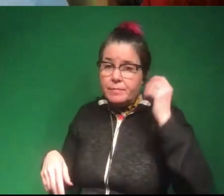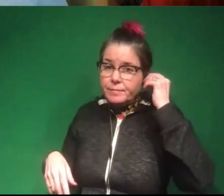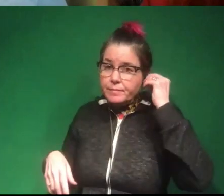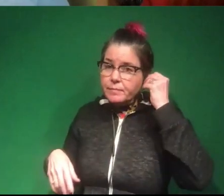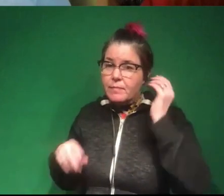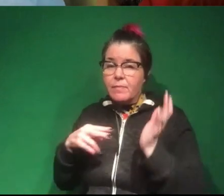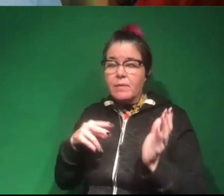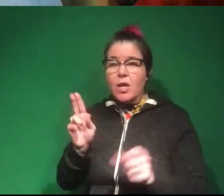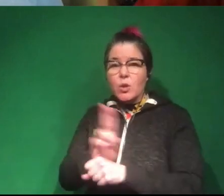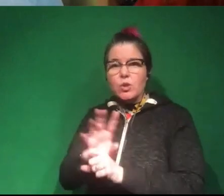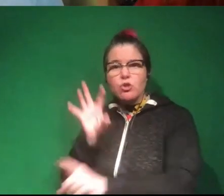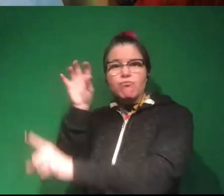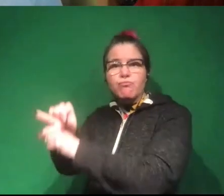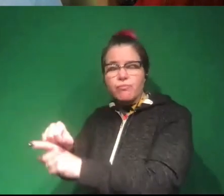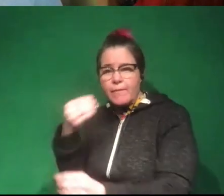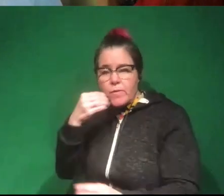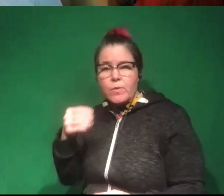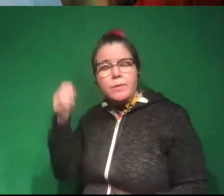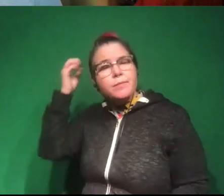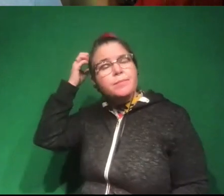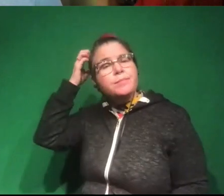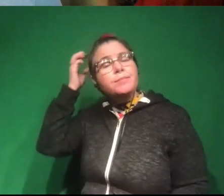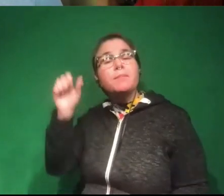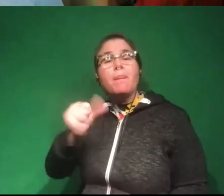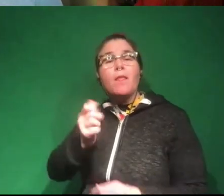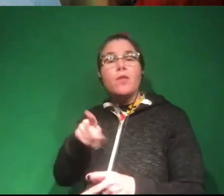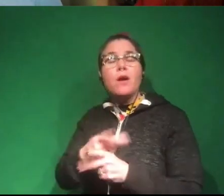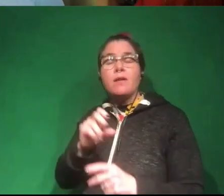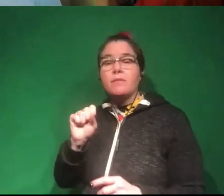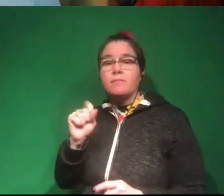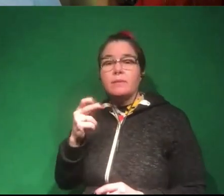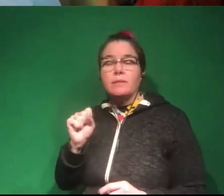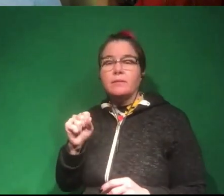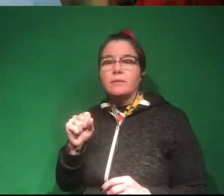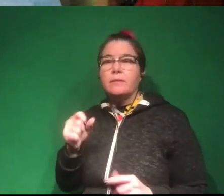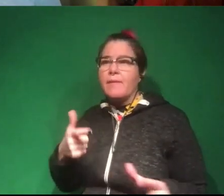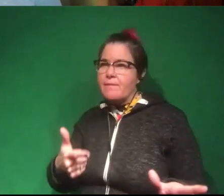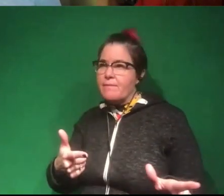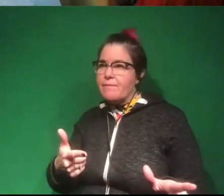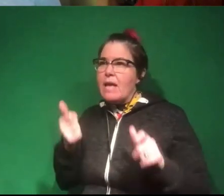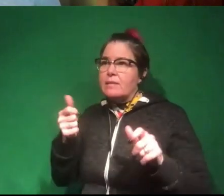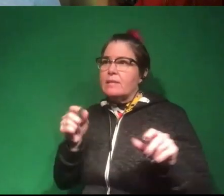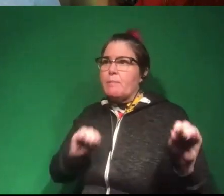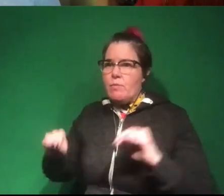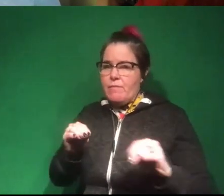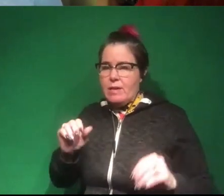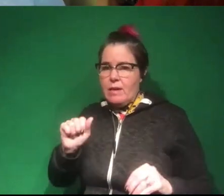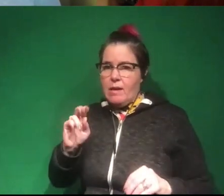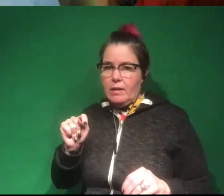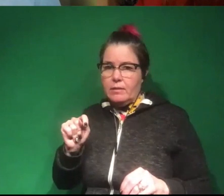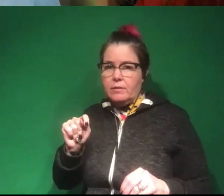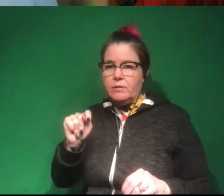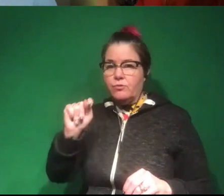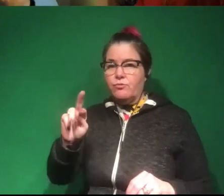predatory strike. One of the other kinds of species, it's actually one of the fastest moving ants. These ants called